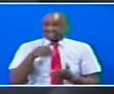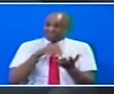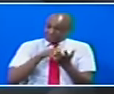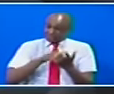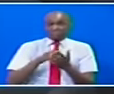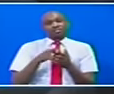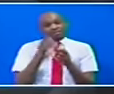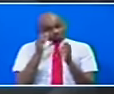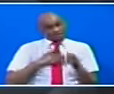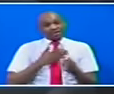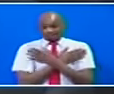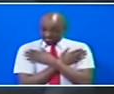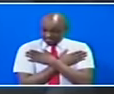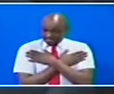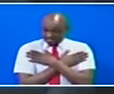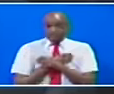friend.